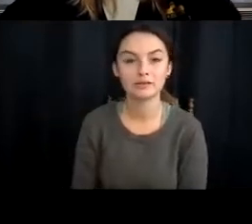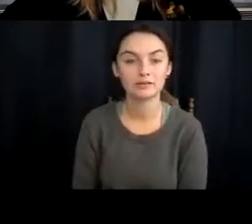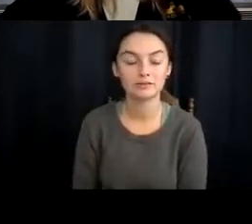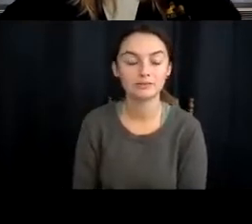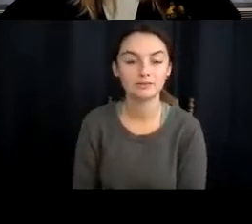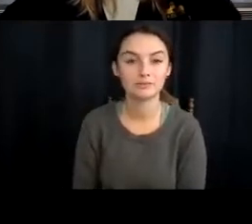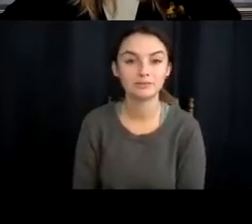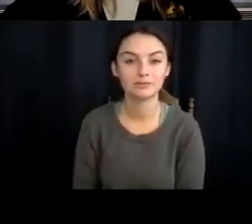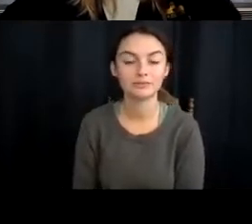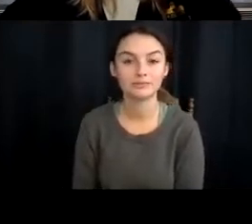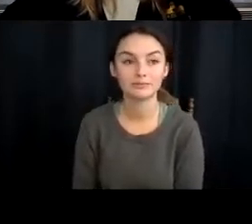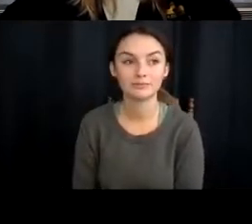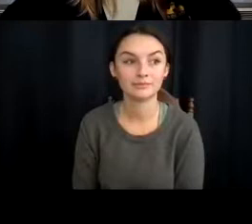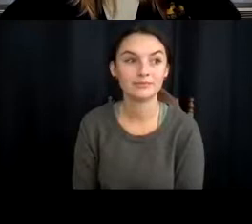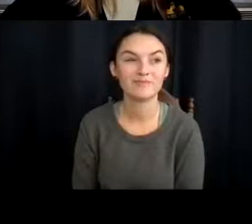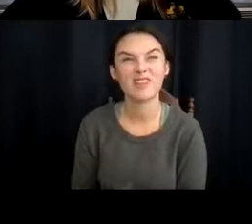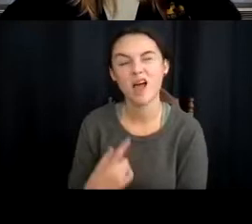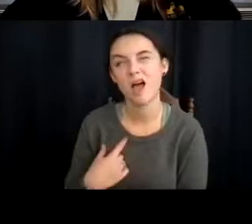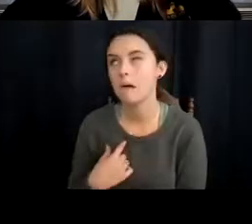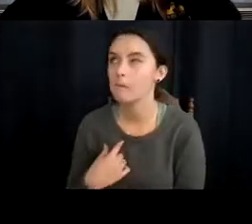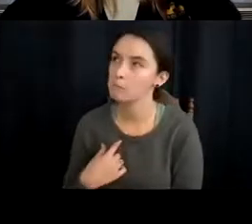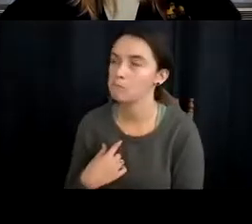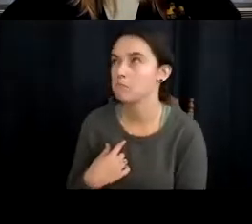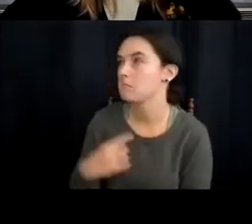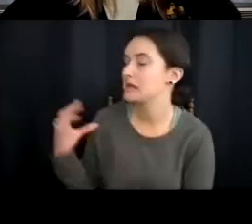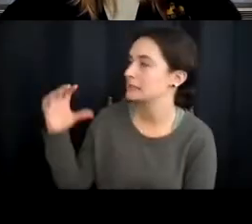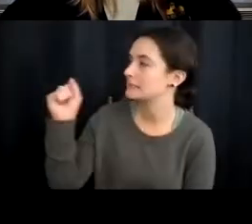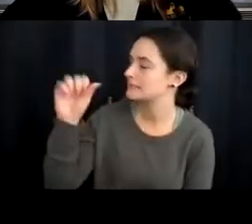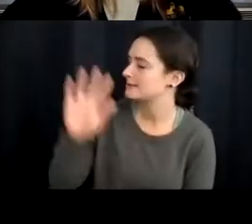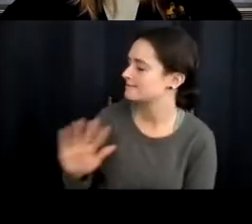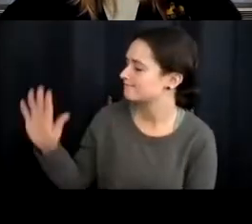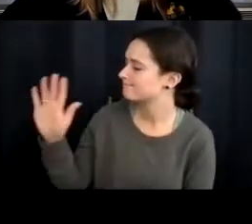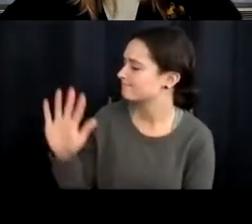I'm gonna have to guess about